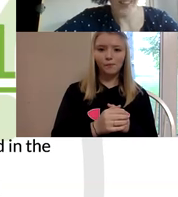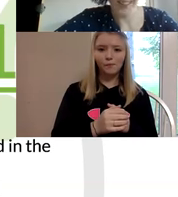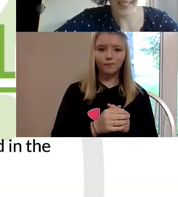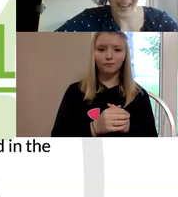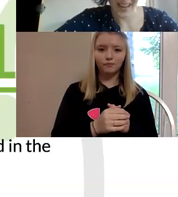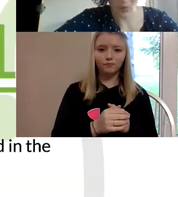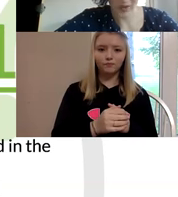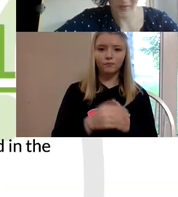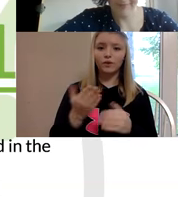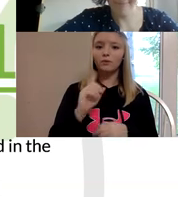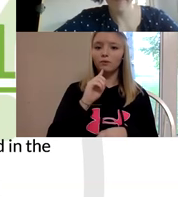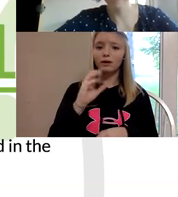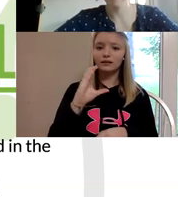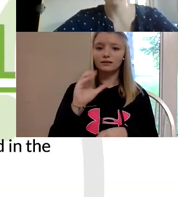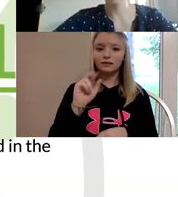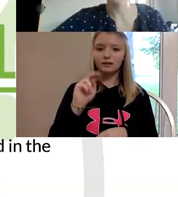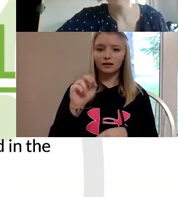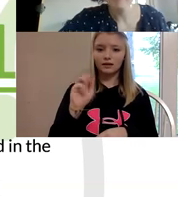what is a cannabinoid?